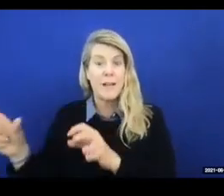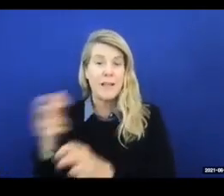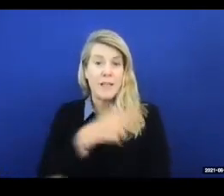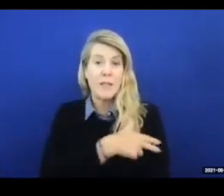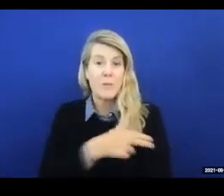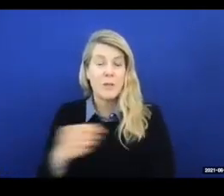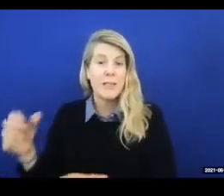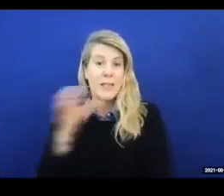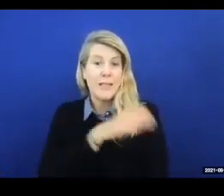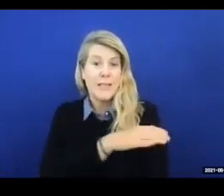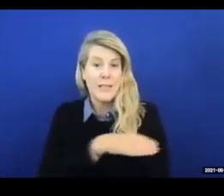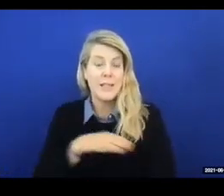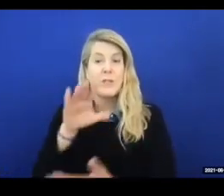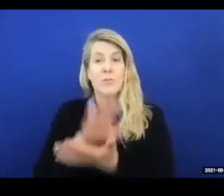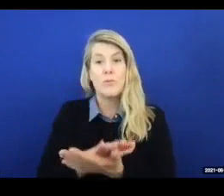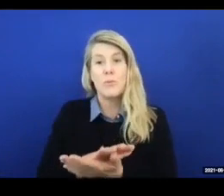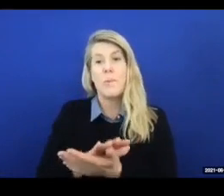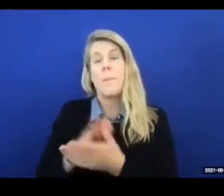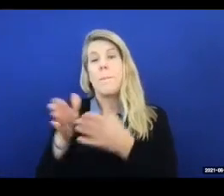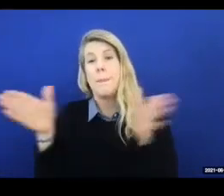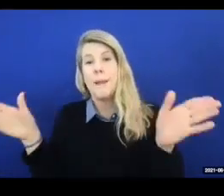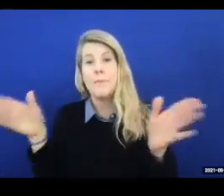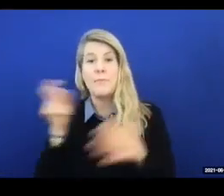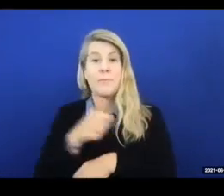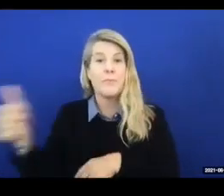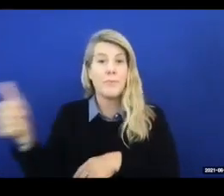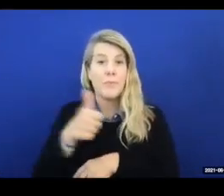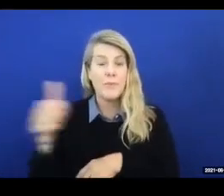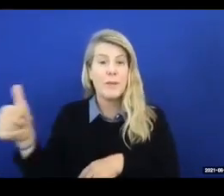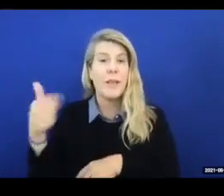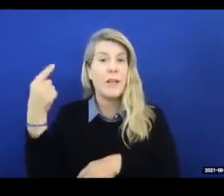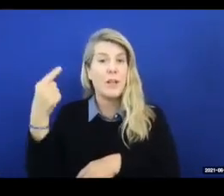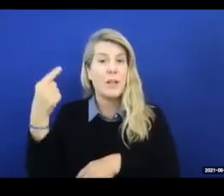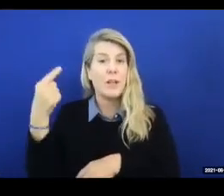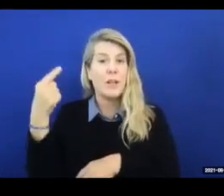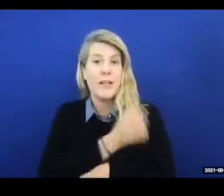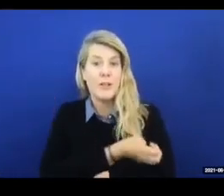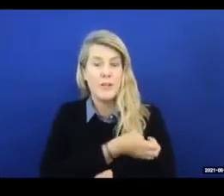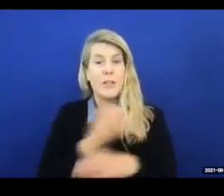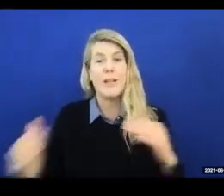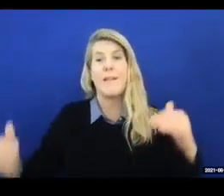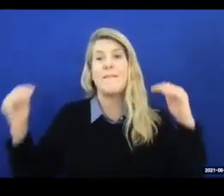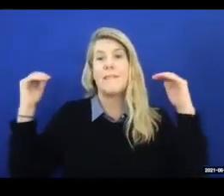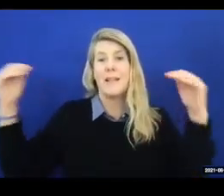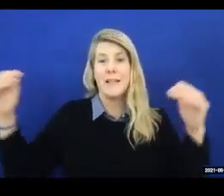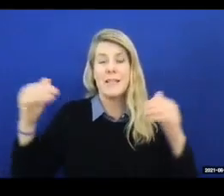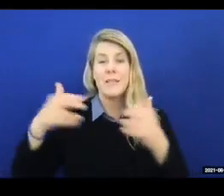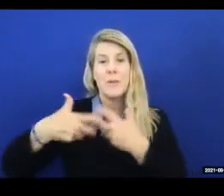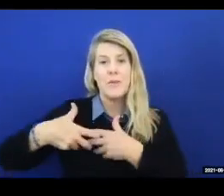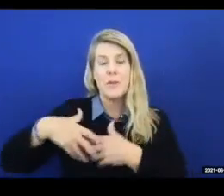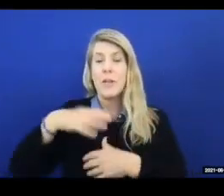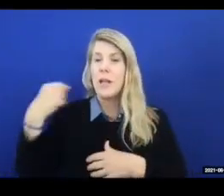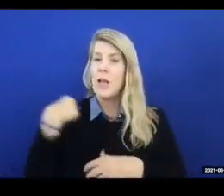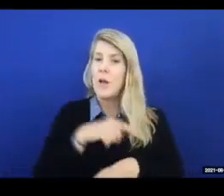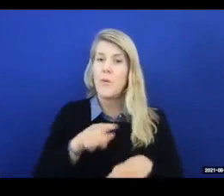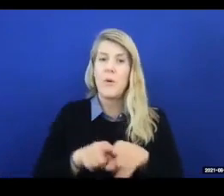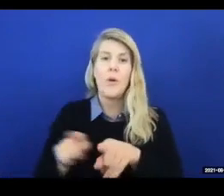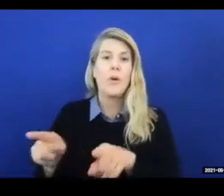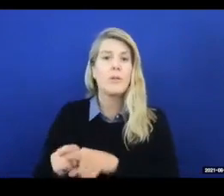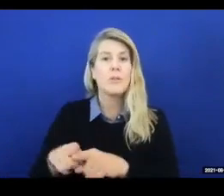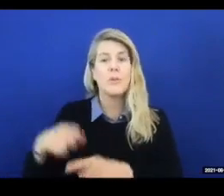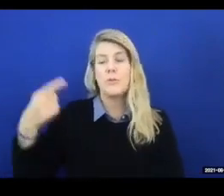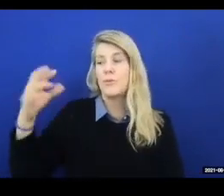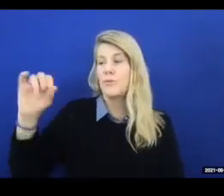clinics, schools, public transportation, green energy, advanced manufacturing, and we are also